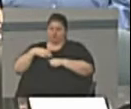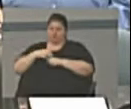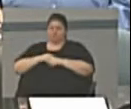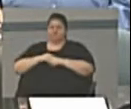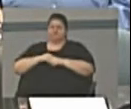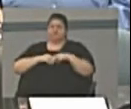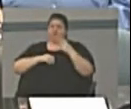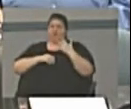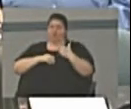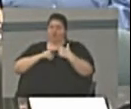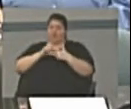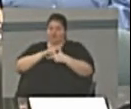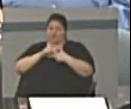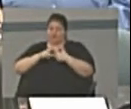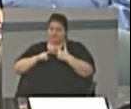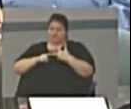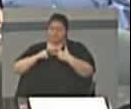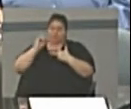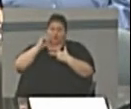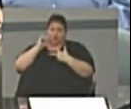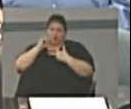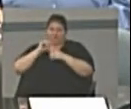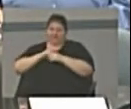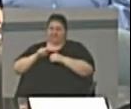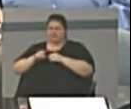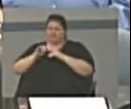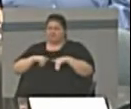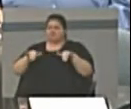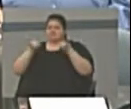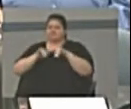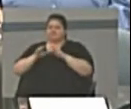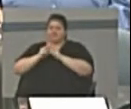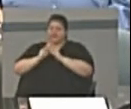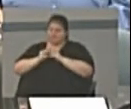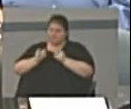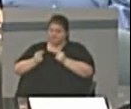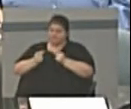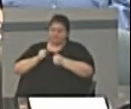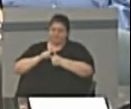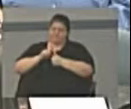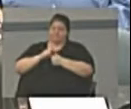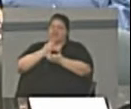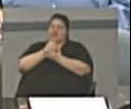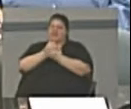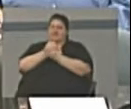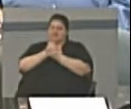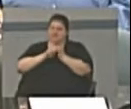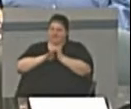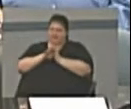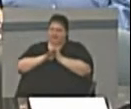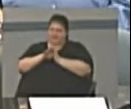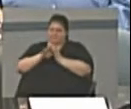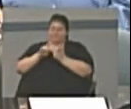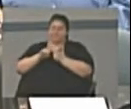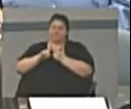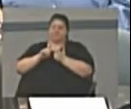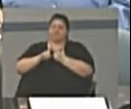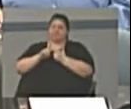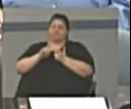initial meetings with the district council as well as our county executive's office is economic development, diversifying our county's tax